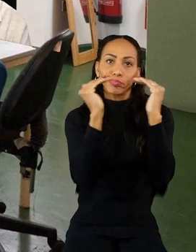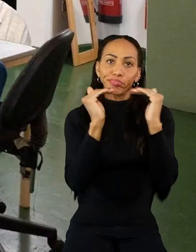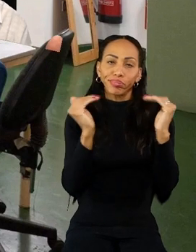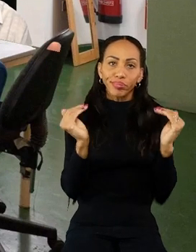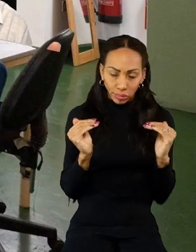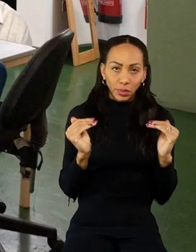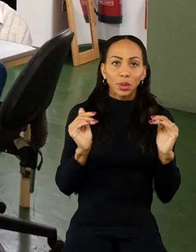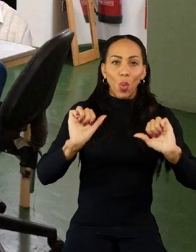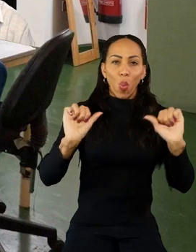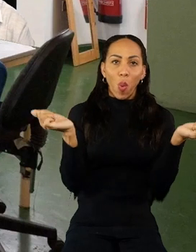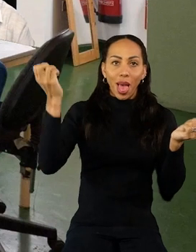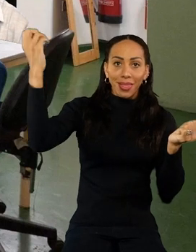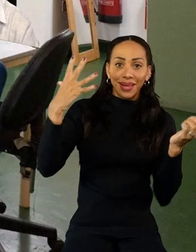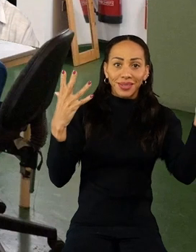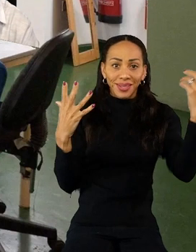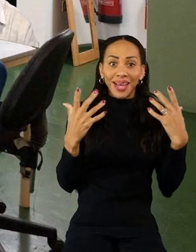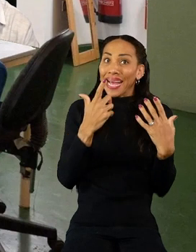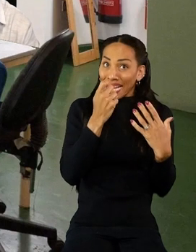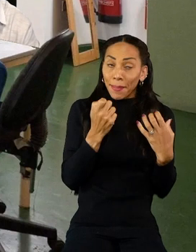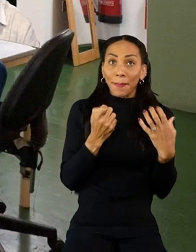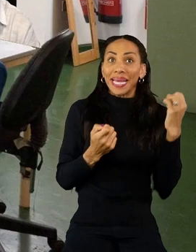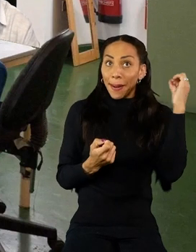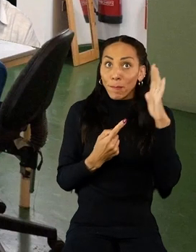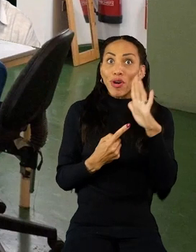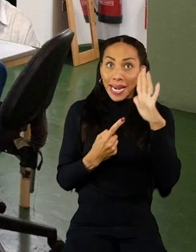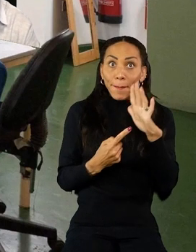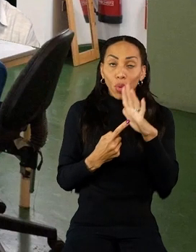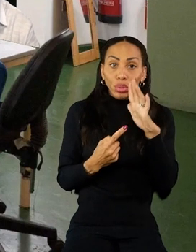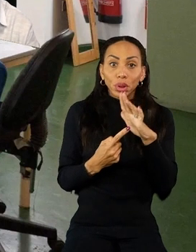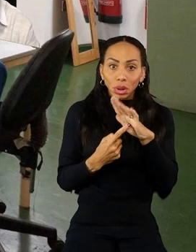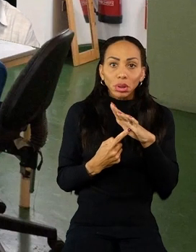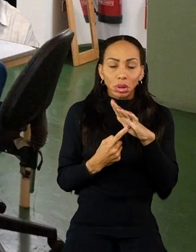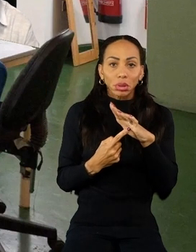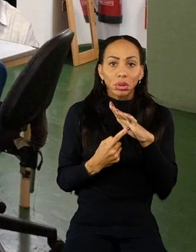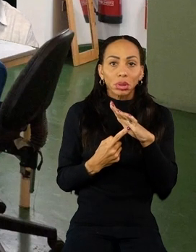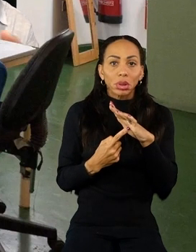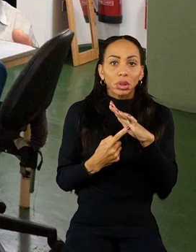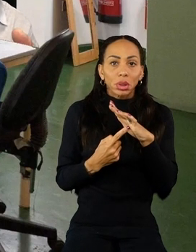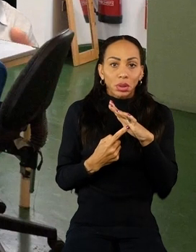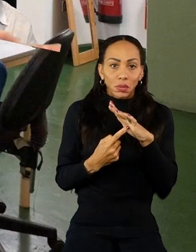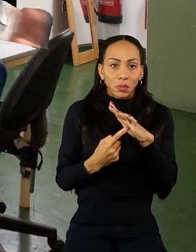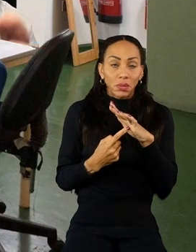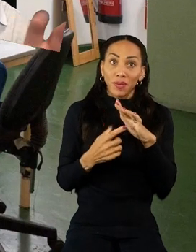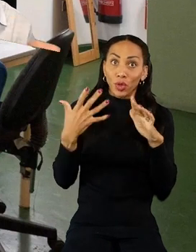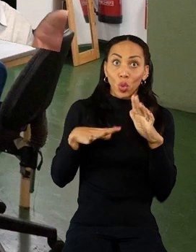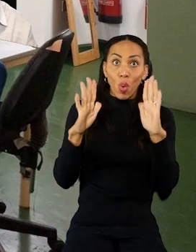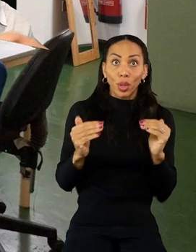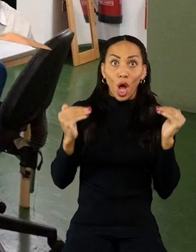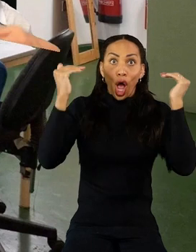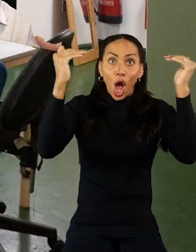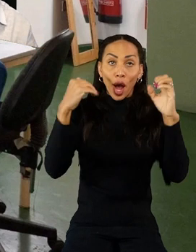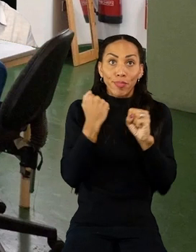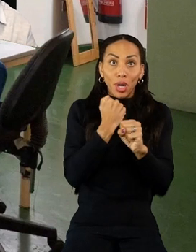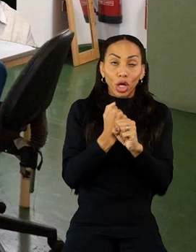and your lighting is consistent and all of this, and you're relatively well lit, becomes